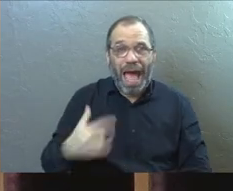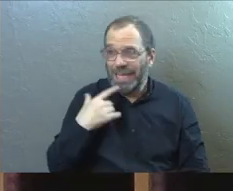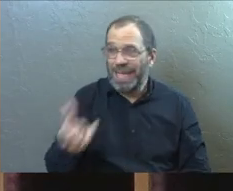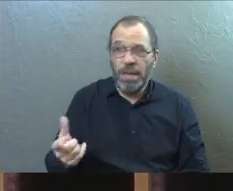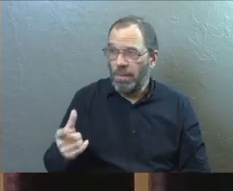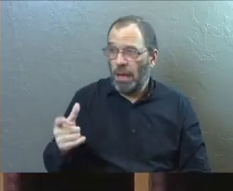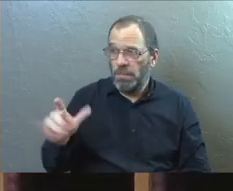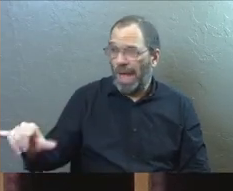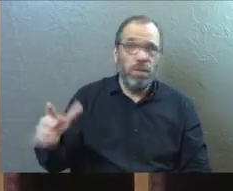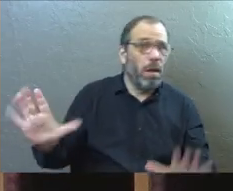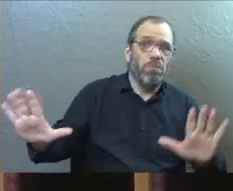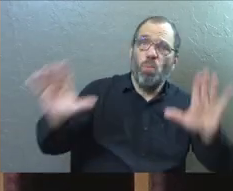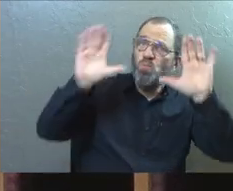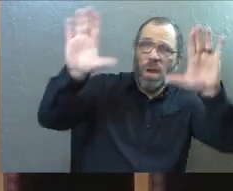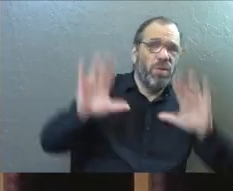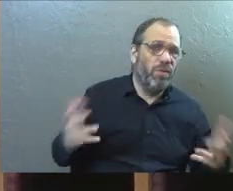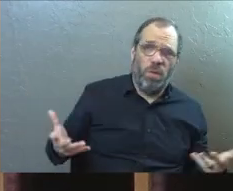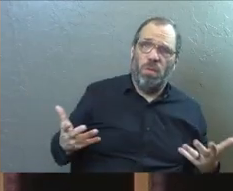that I could say about all of that.